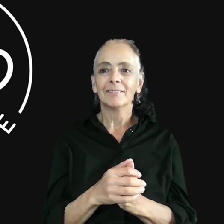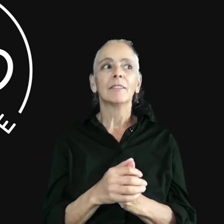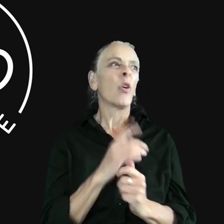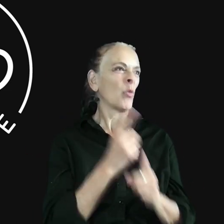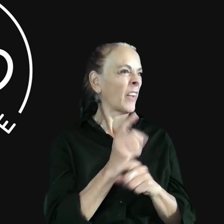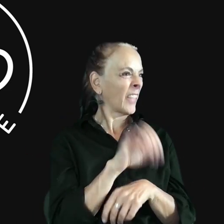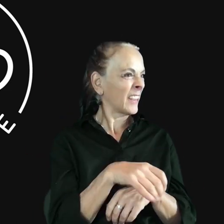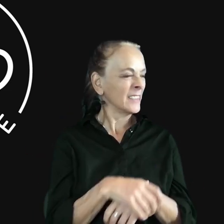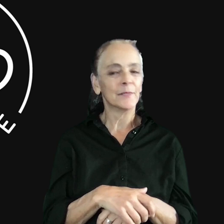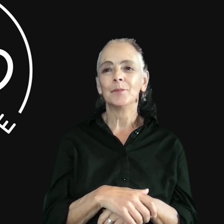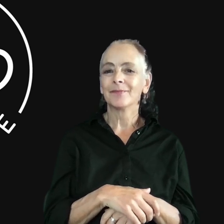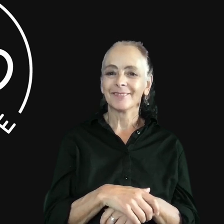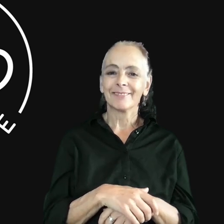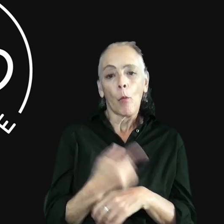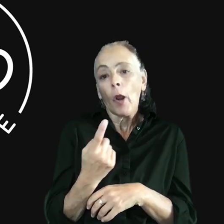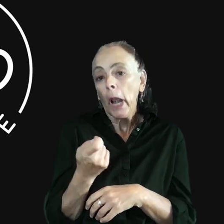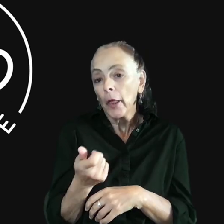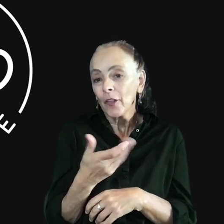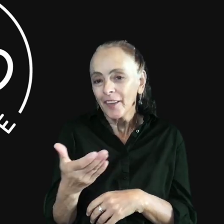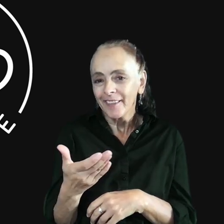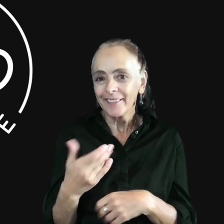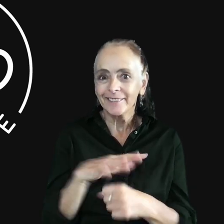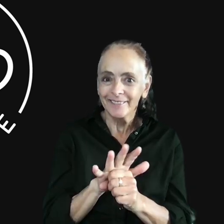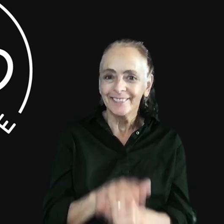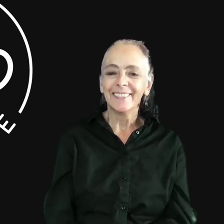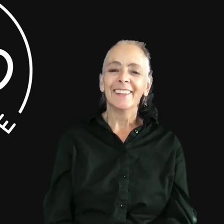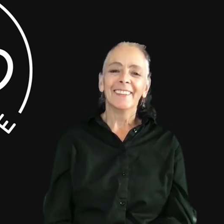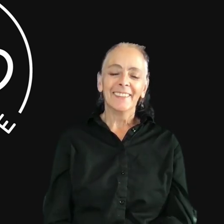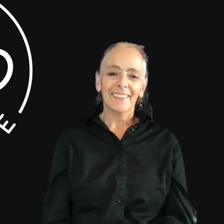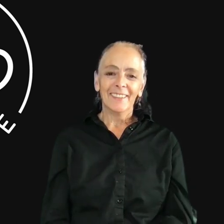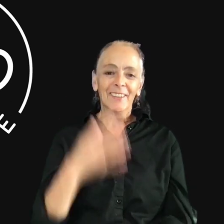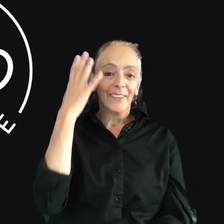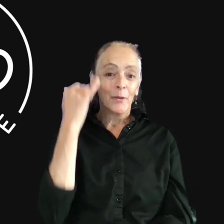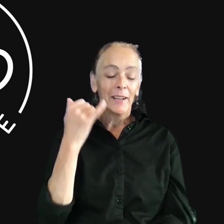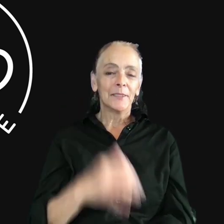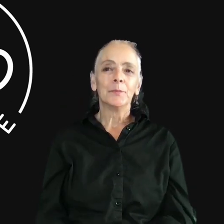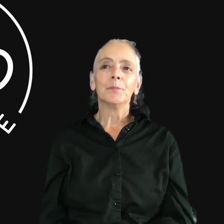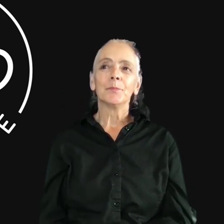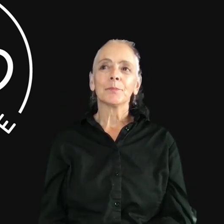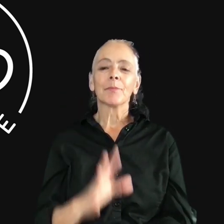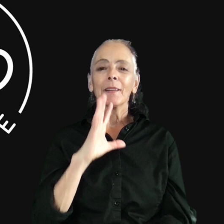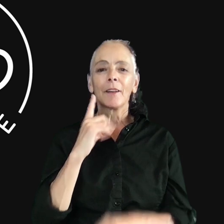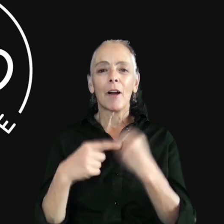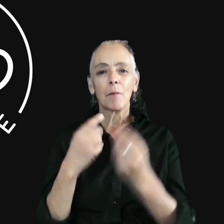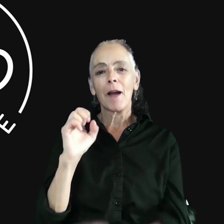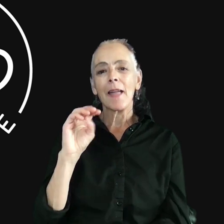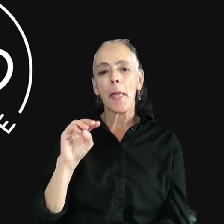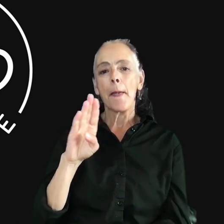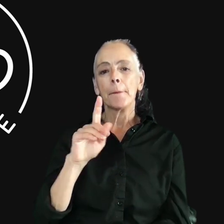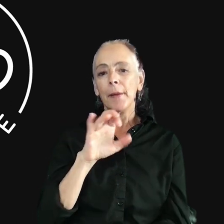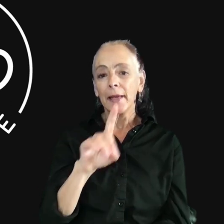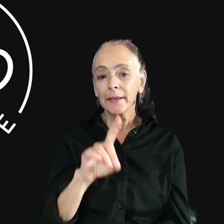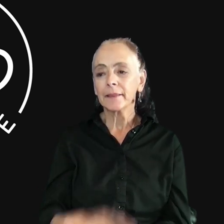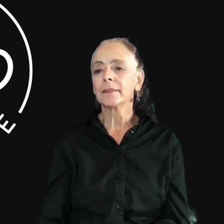scene that one little thing um because i think it's you know when we're talking about embedded and being blended